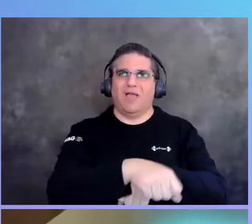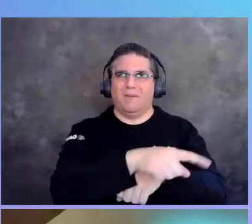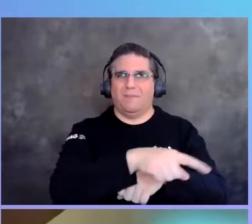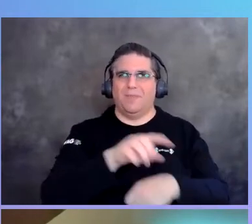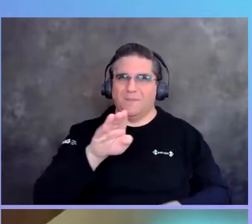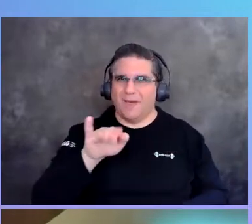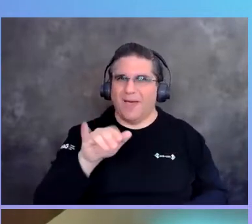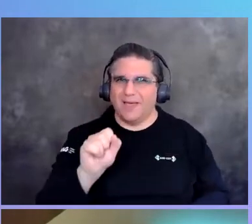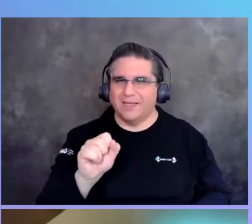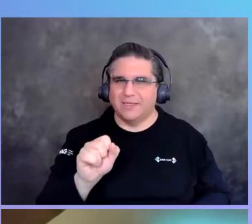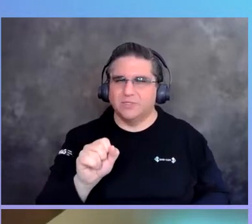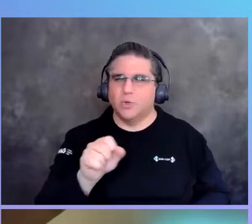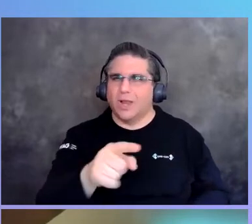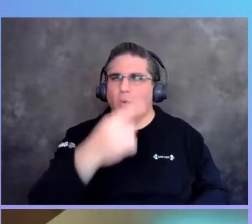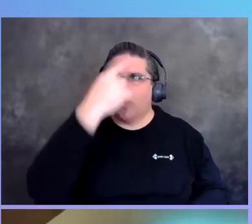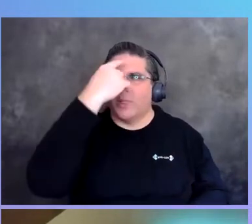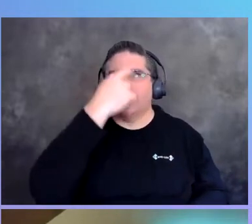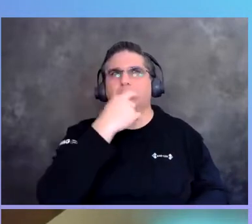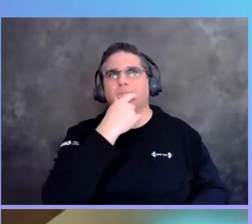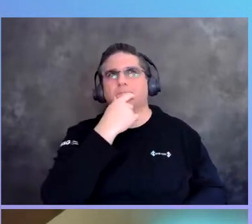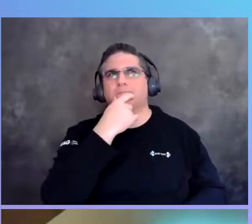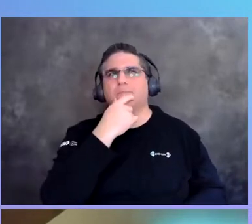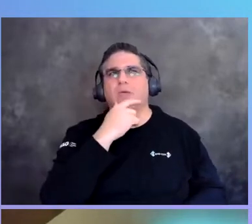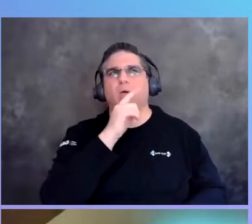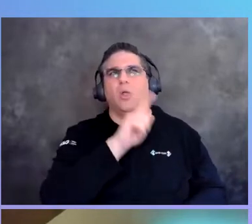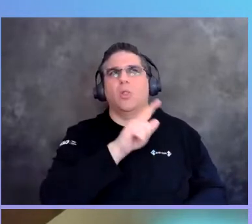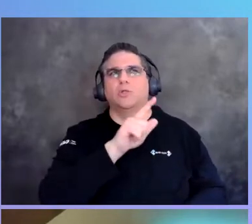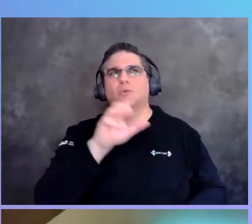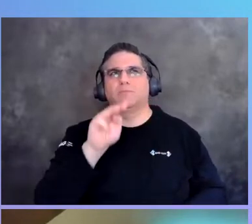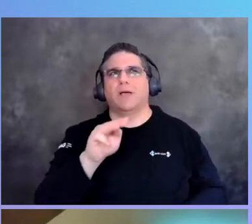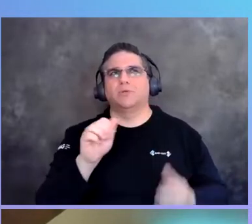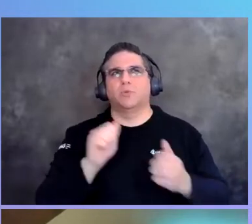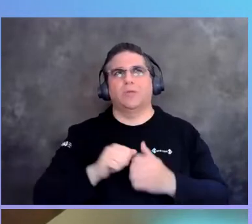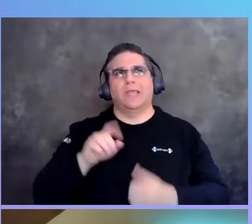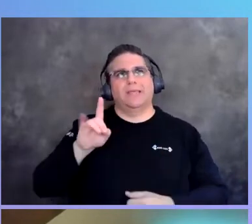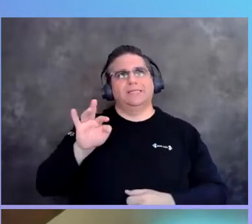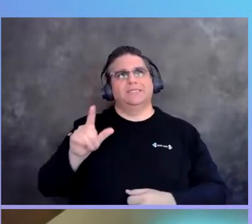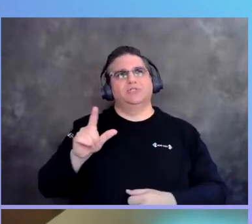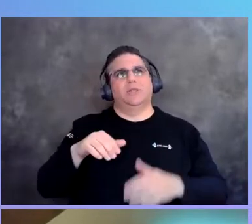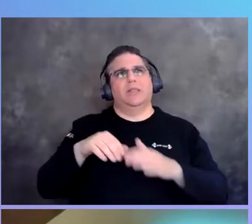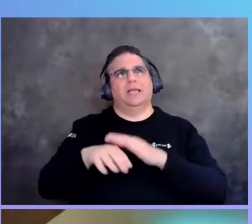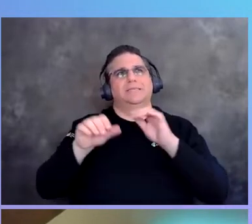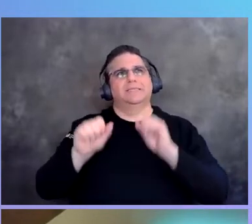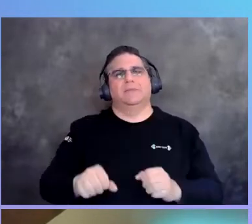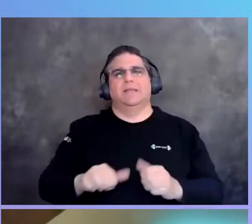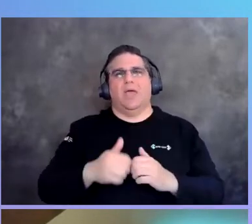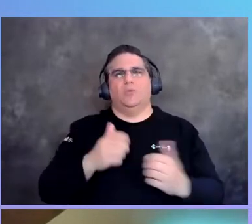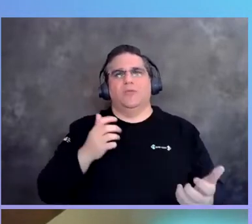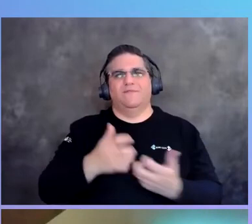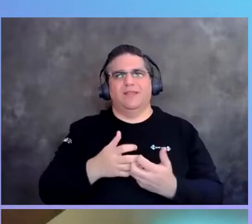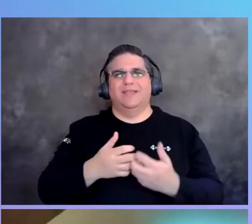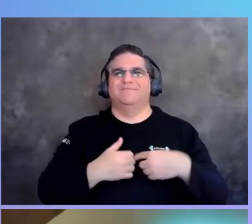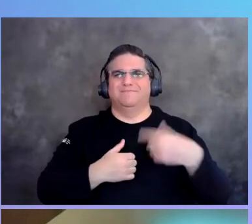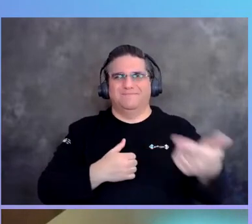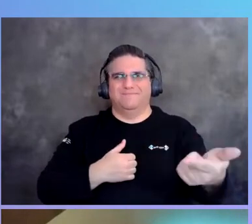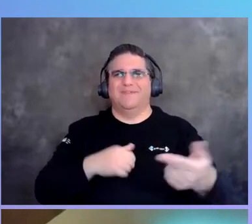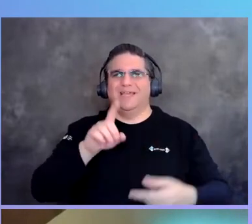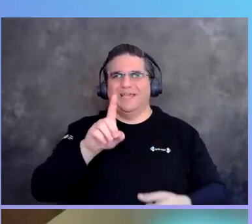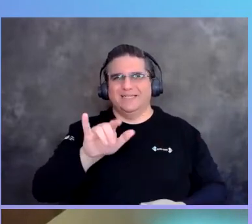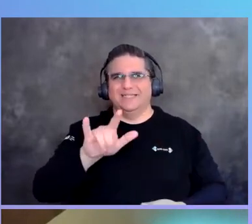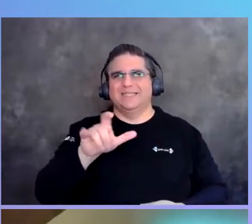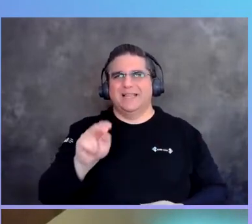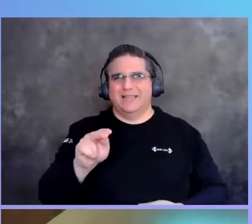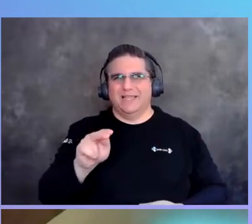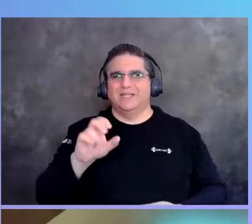thinking, where do large language models fit in within the world of digital accessibility? And Dylan Sheffer is going to share his insights from his time as